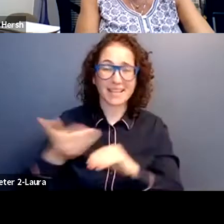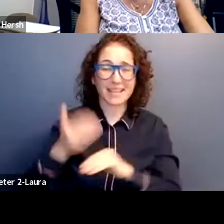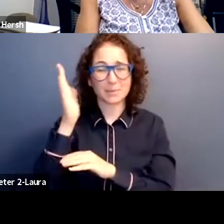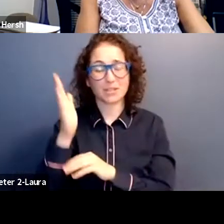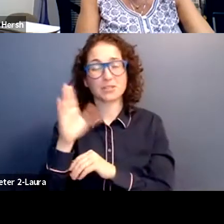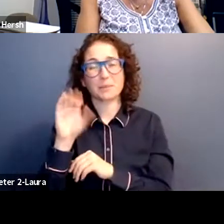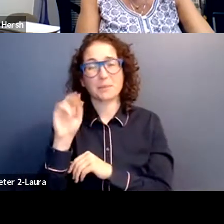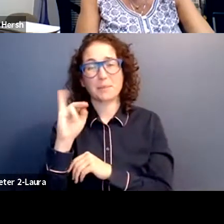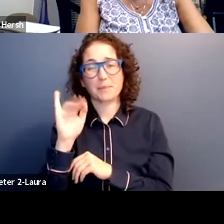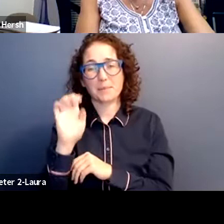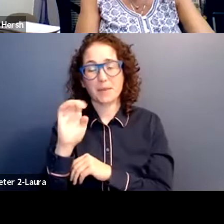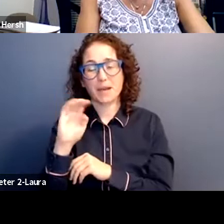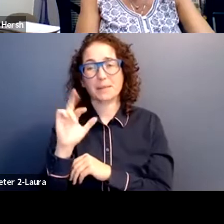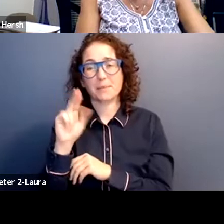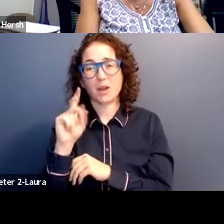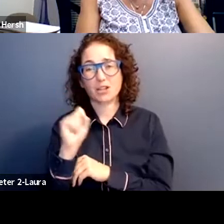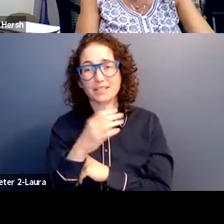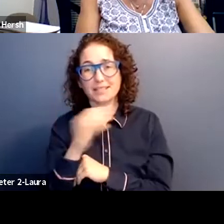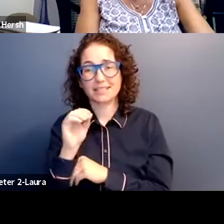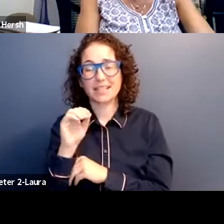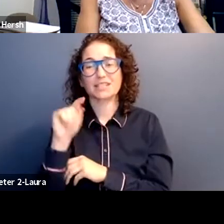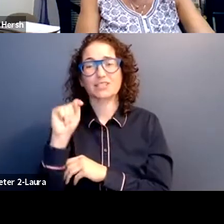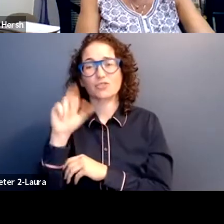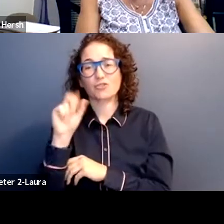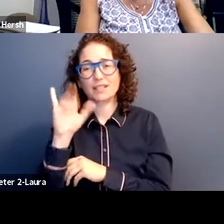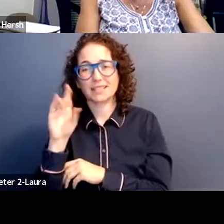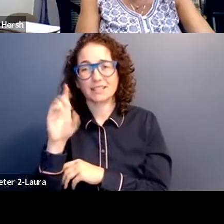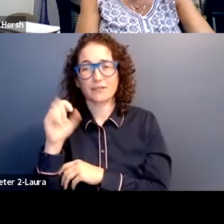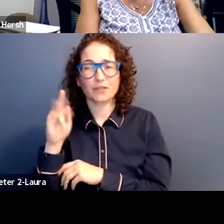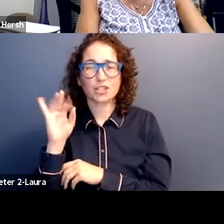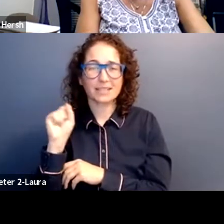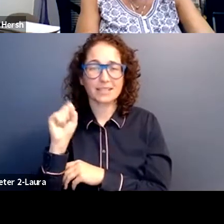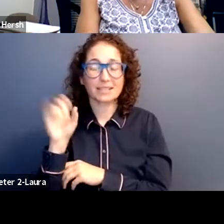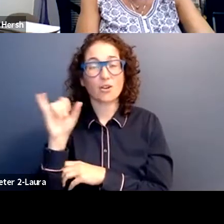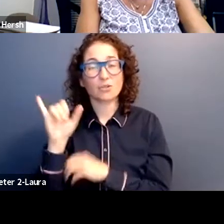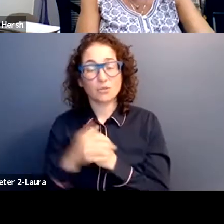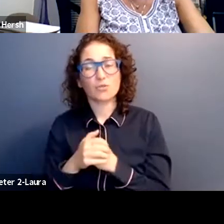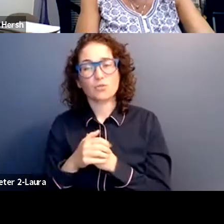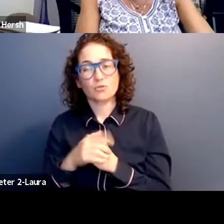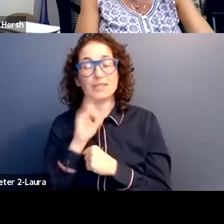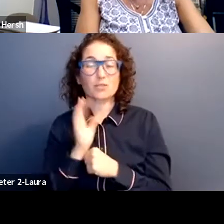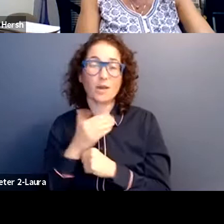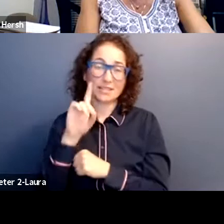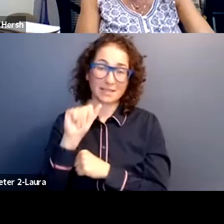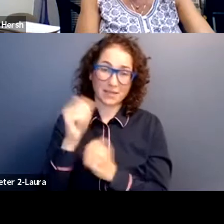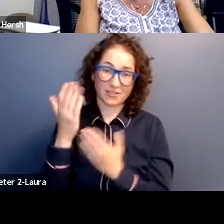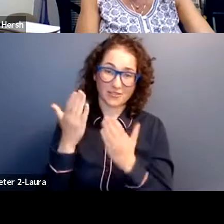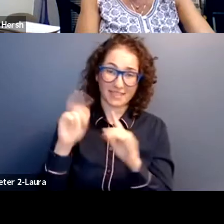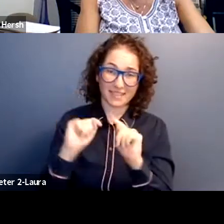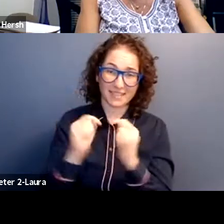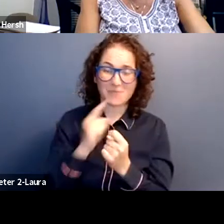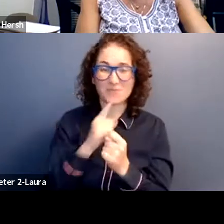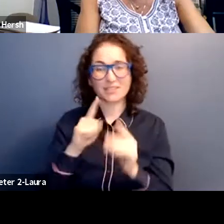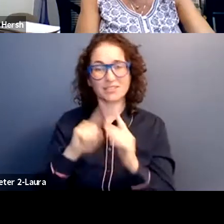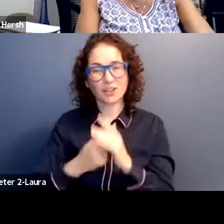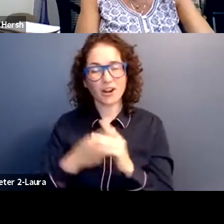Bonnie Marks and Tracy DeFreitas. And also, in conclusion, to our disability services team for bringing these